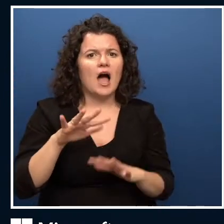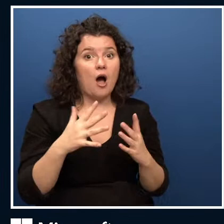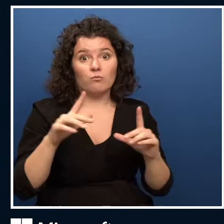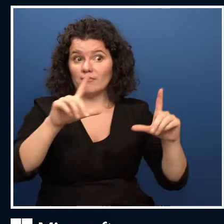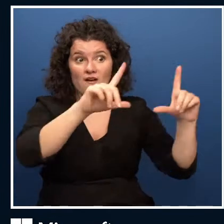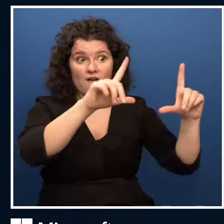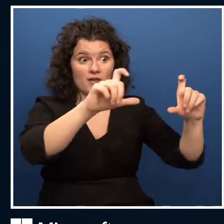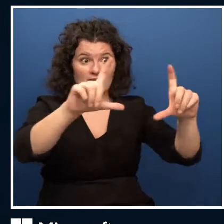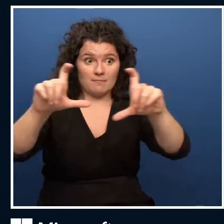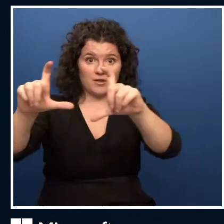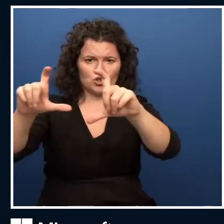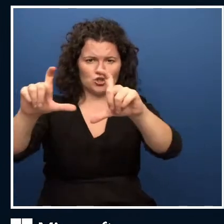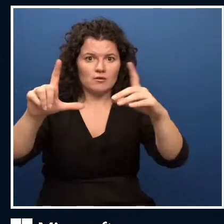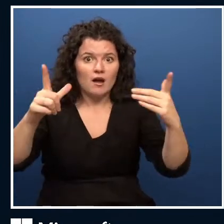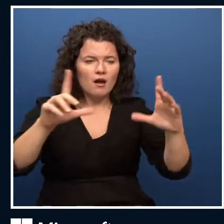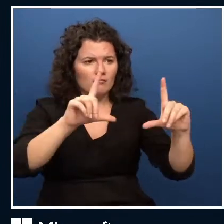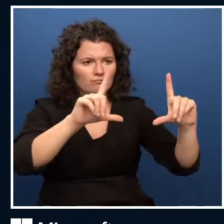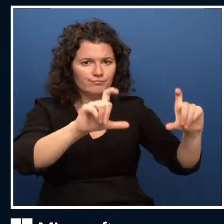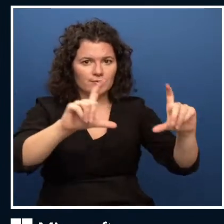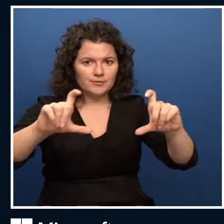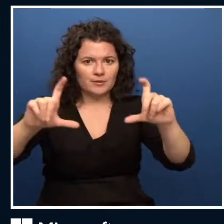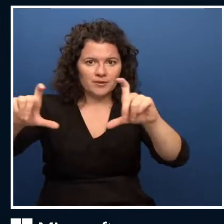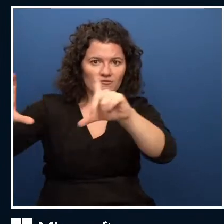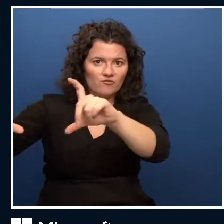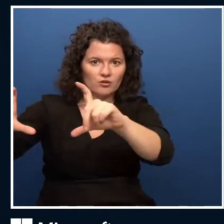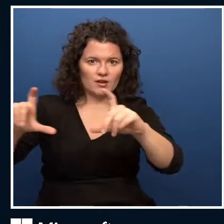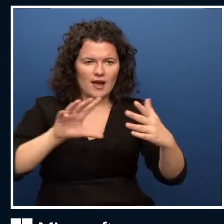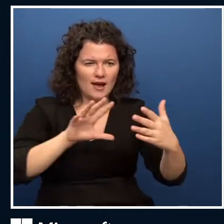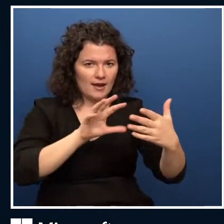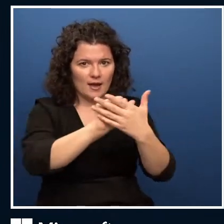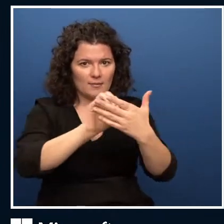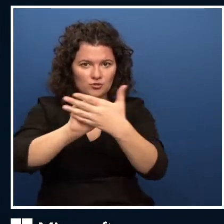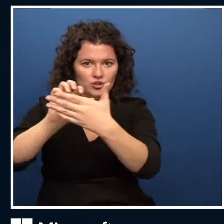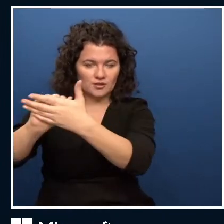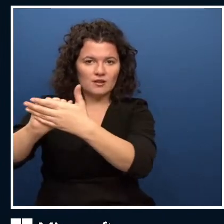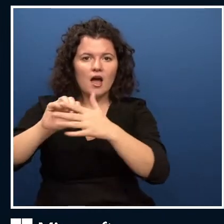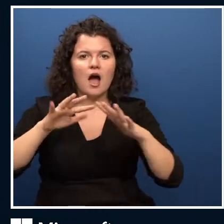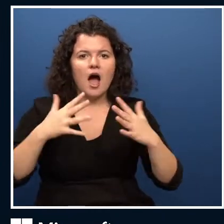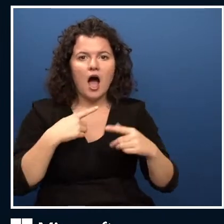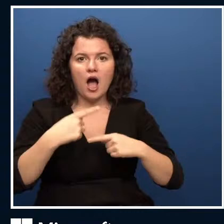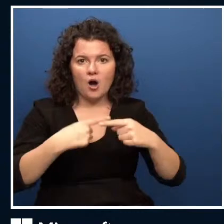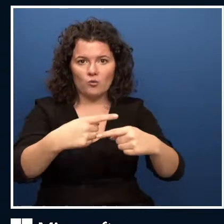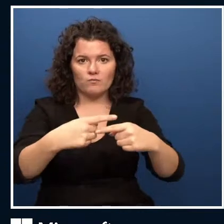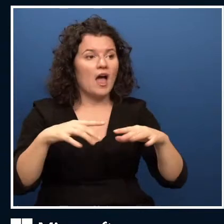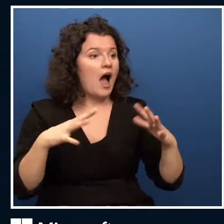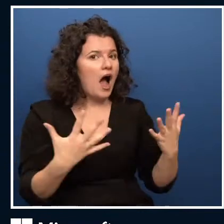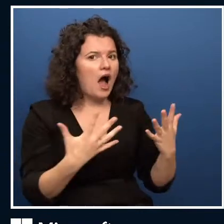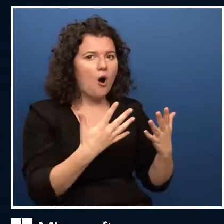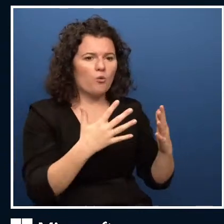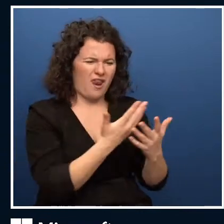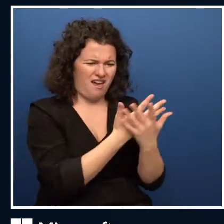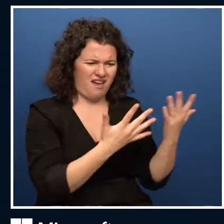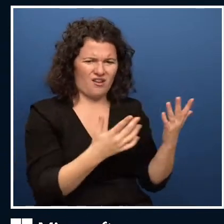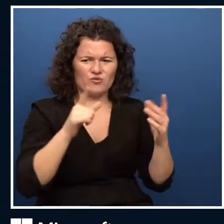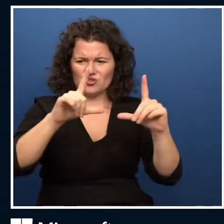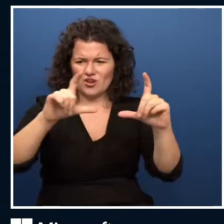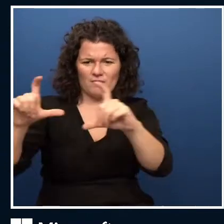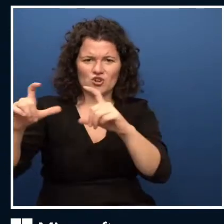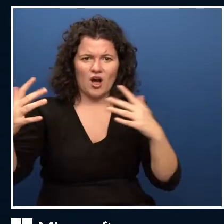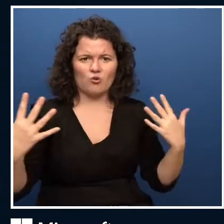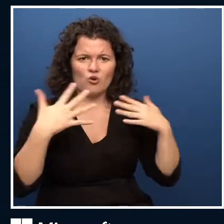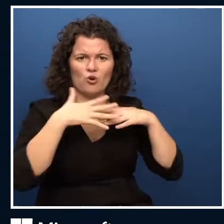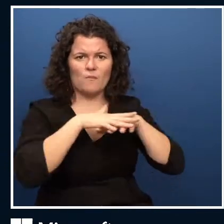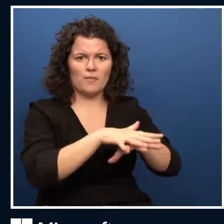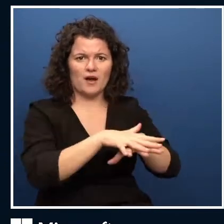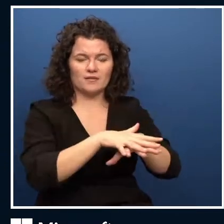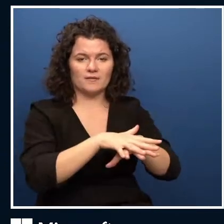I think that there are a lot of ideas how to combine them, how to use transformers with